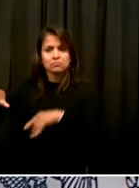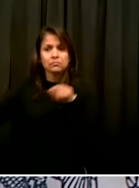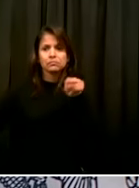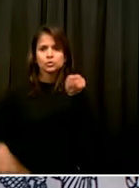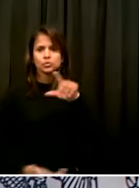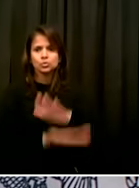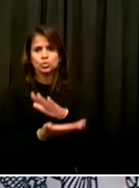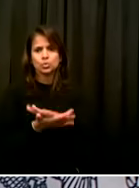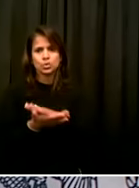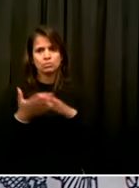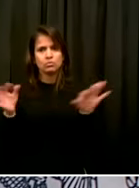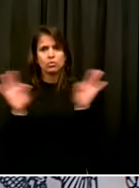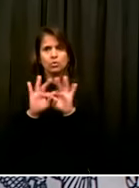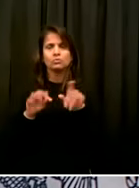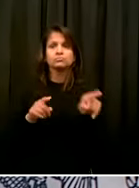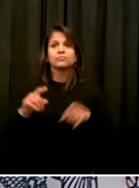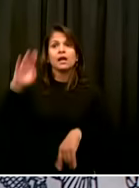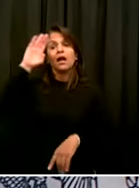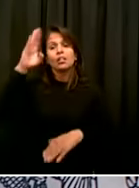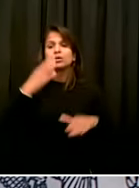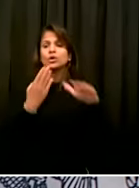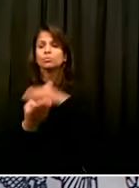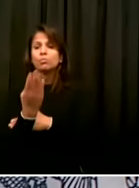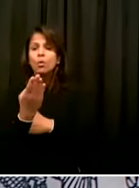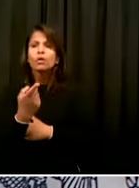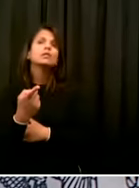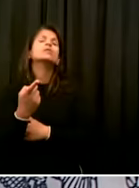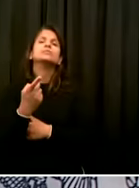Good morning, Mr. Mayor. I hope you're doing better than your Red Sox.